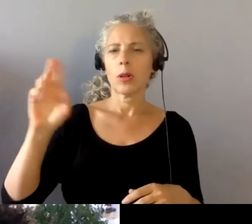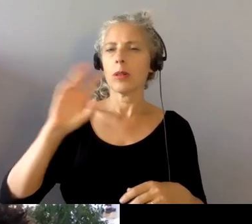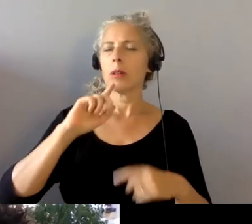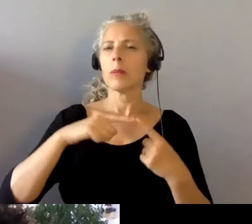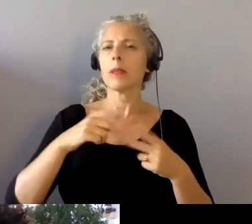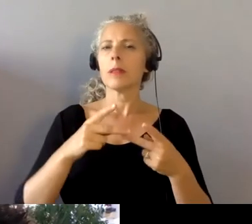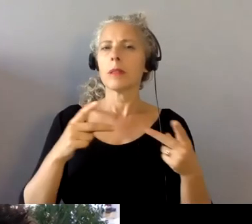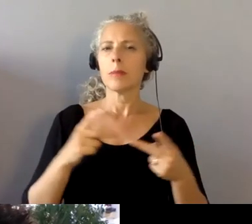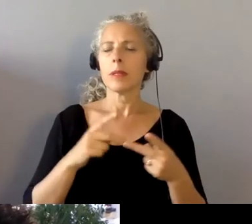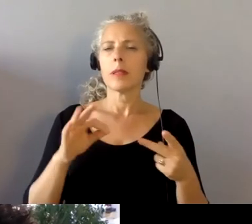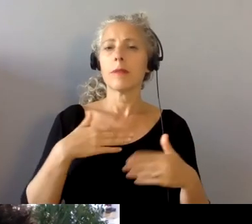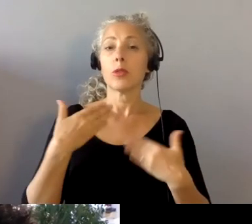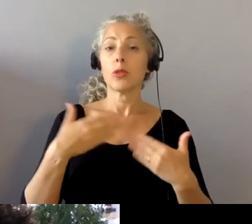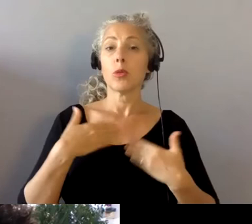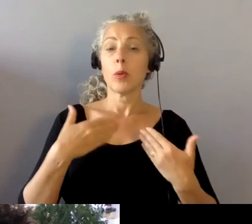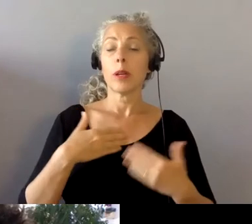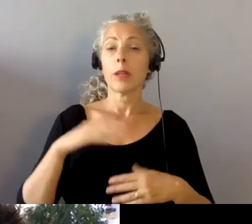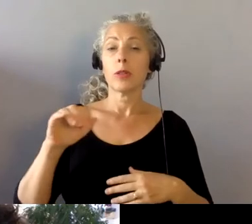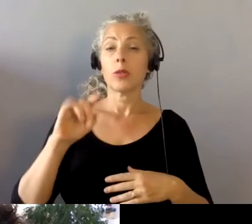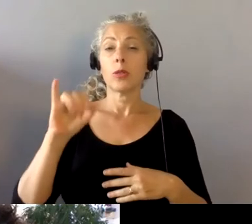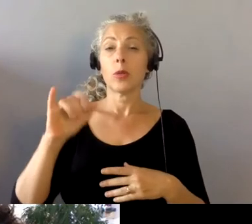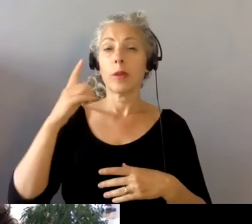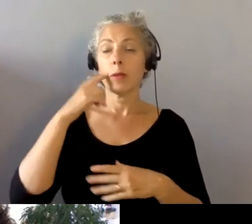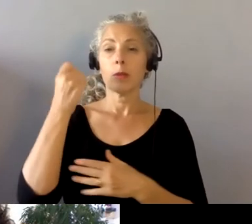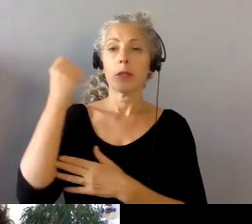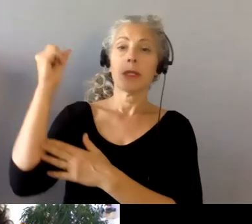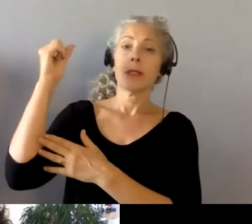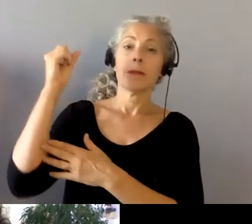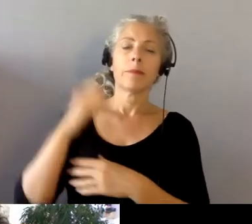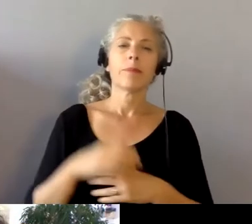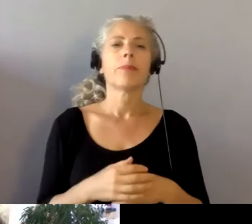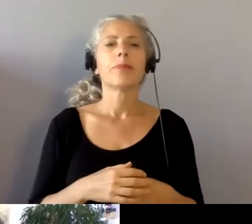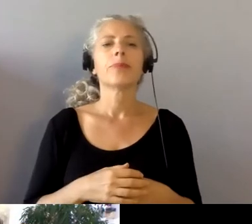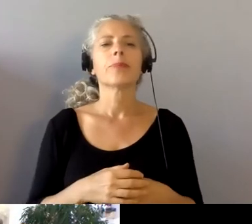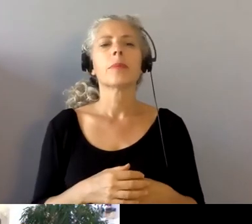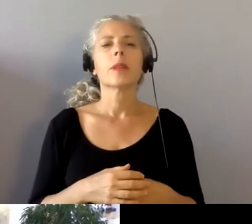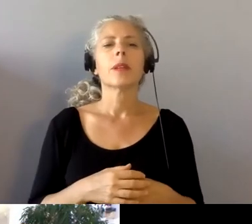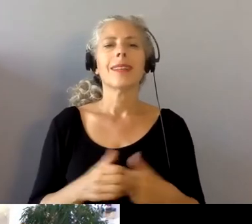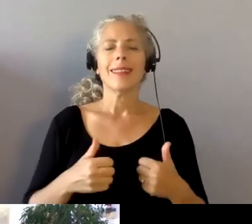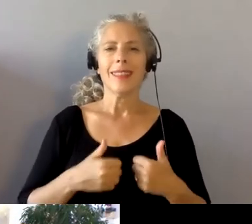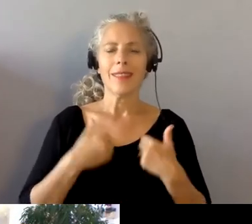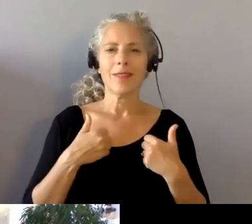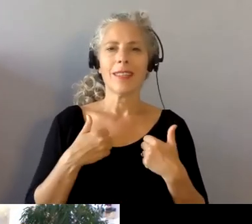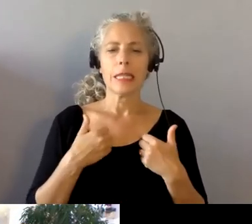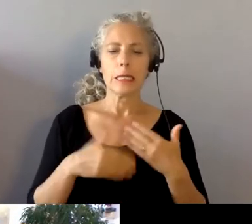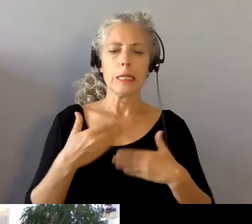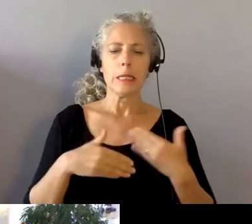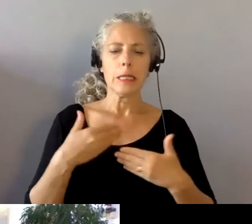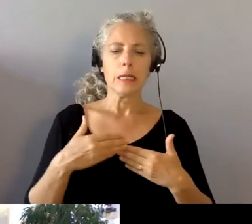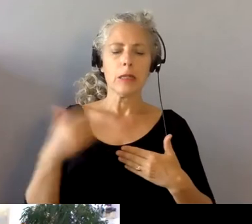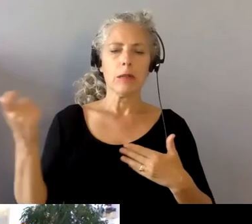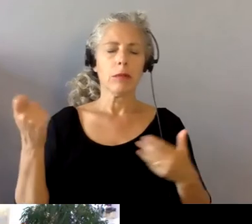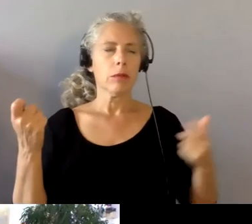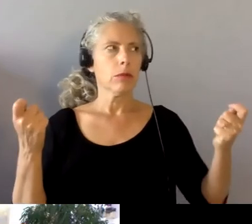joy as a space of resistance, right? So it is living in that space and trying to hold on to both of